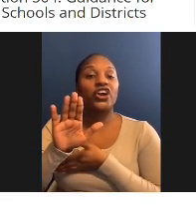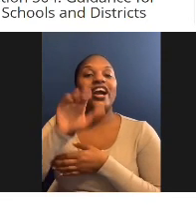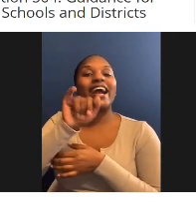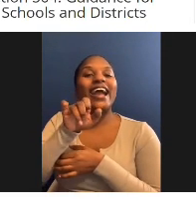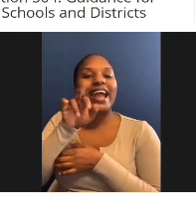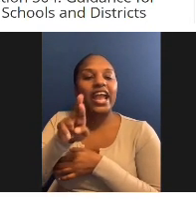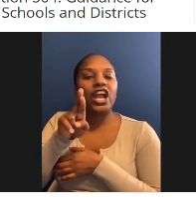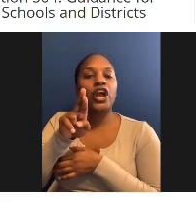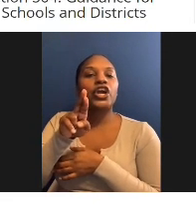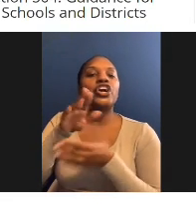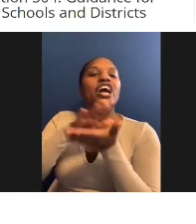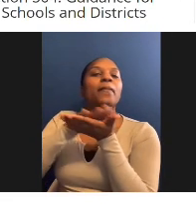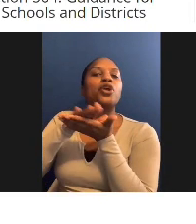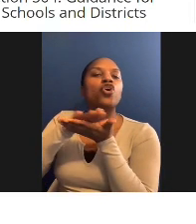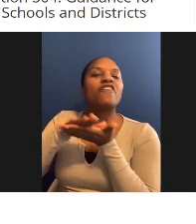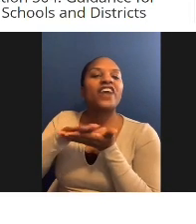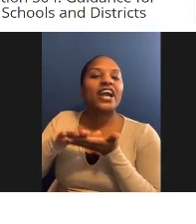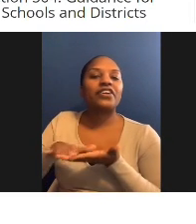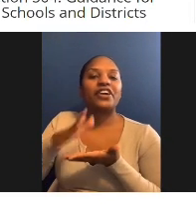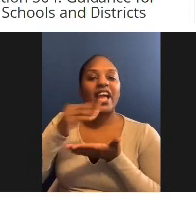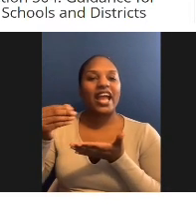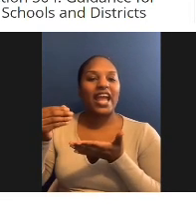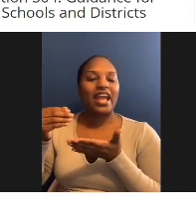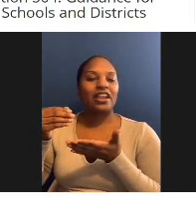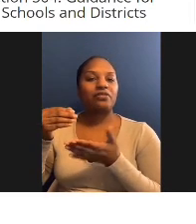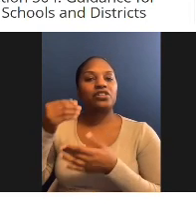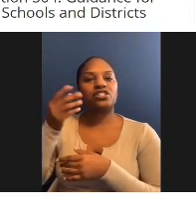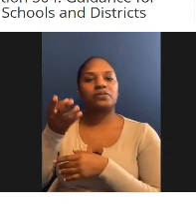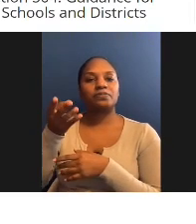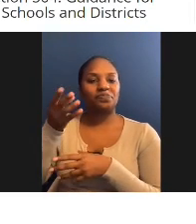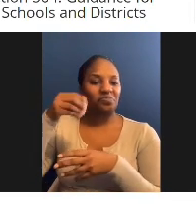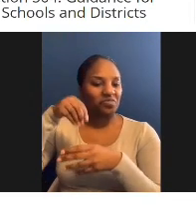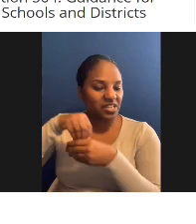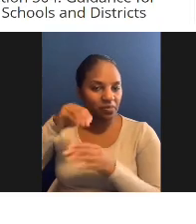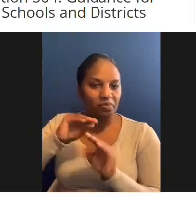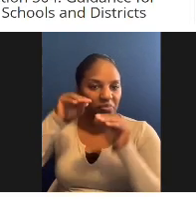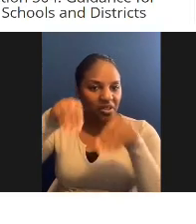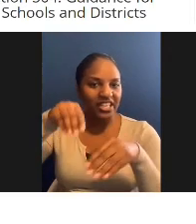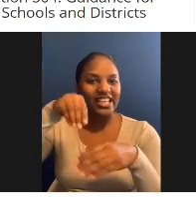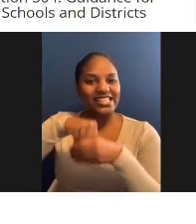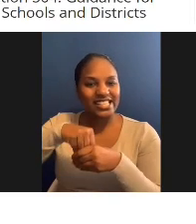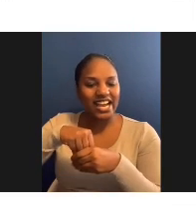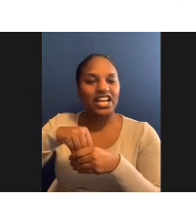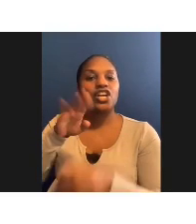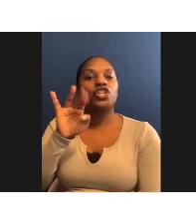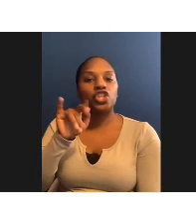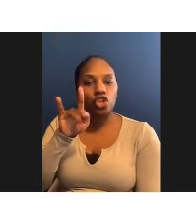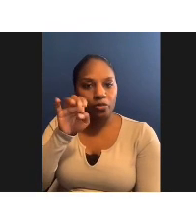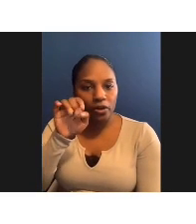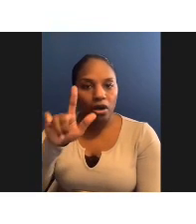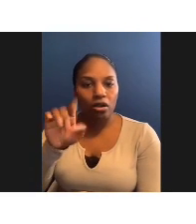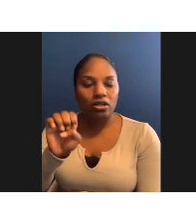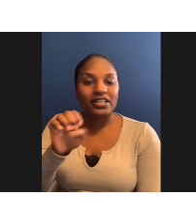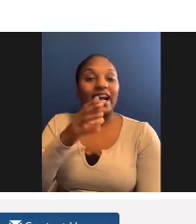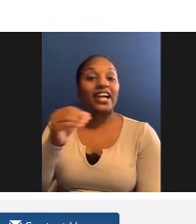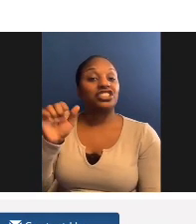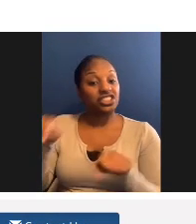purifier, and it was before cubicles. She then could work with her door closed.